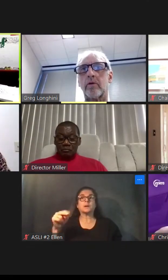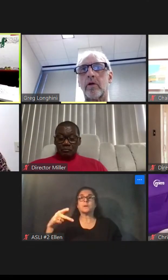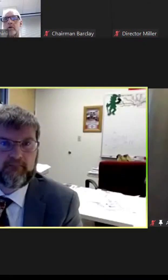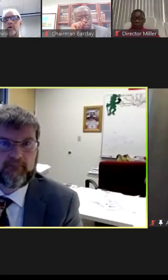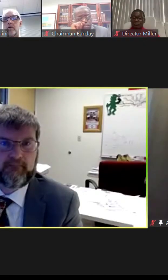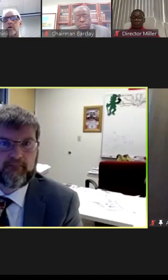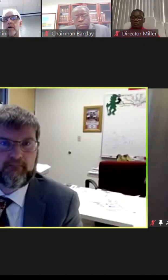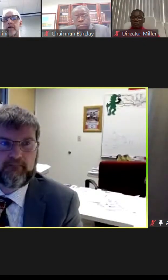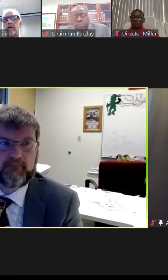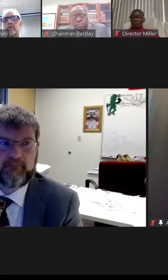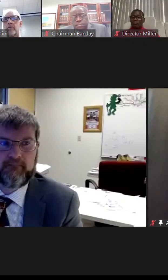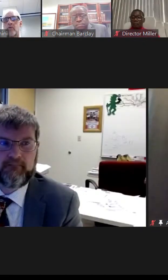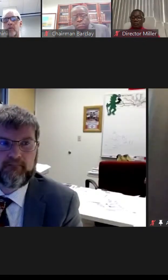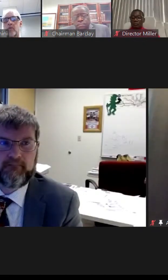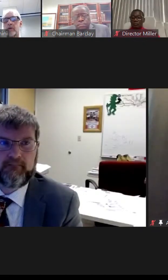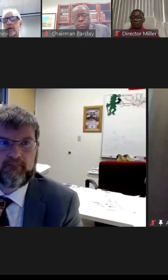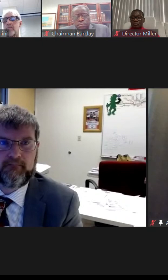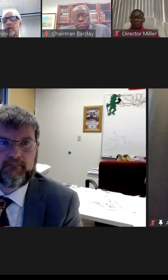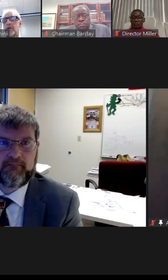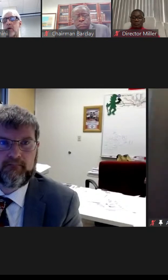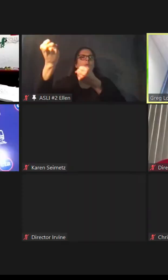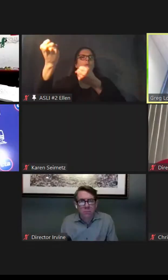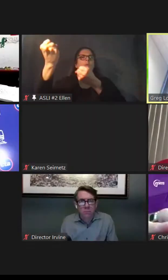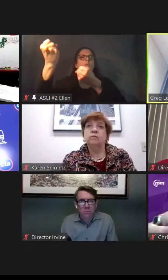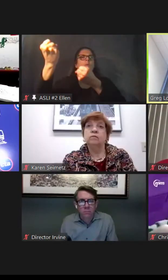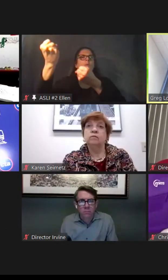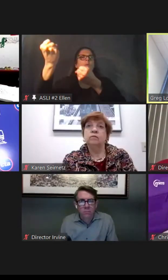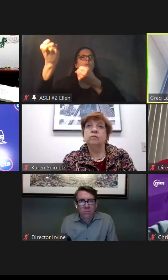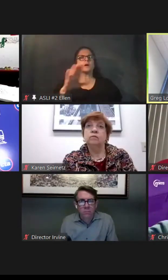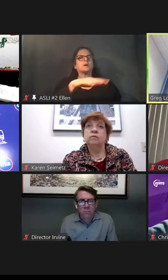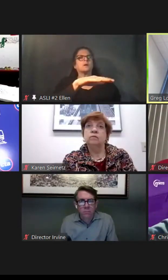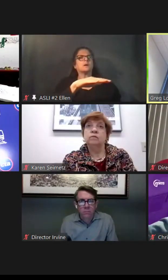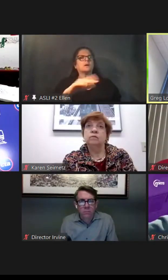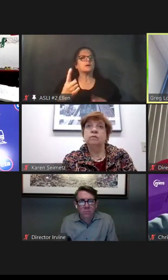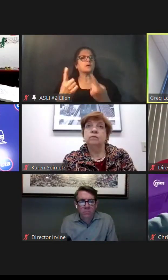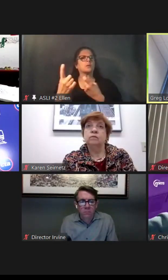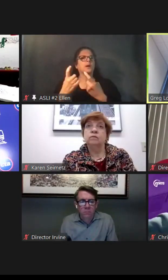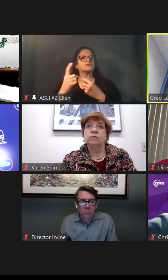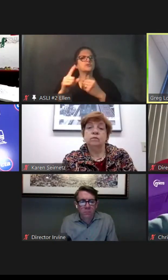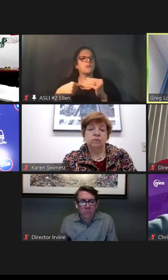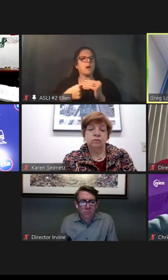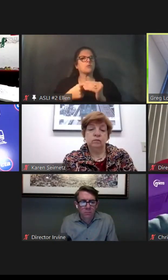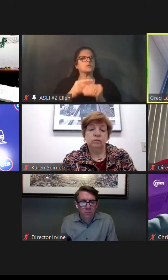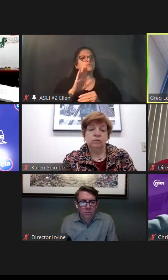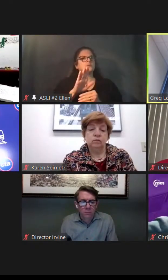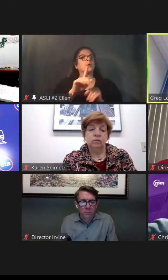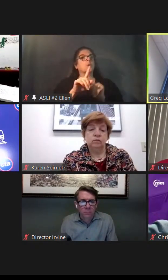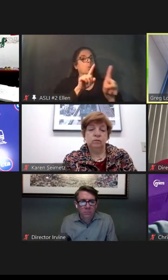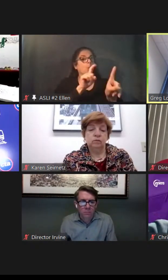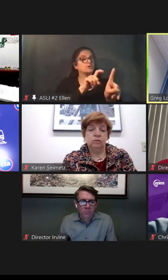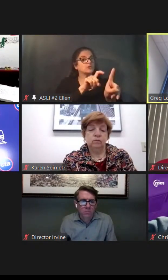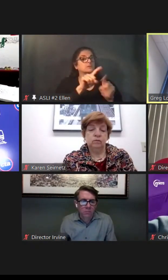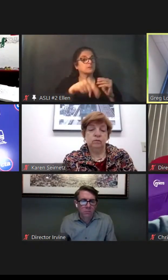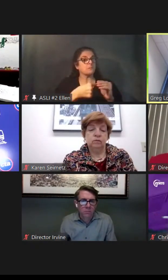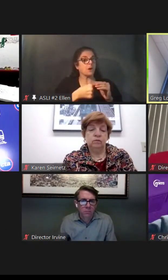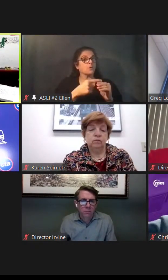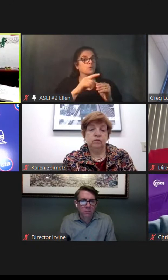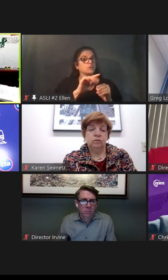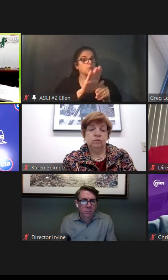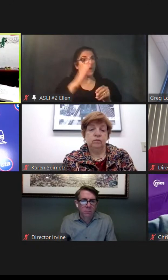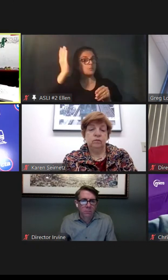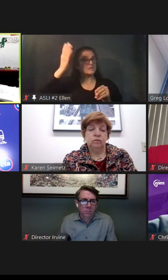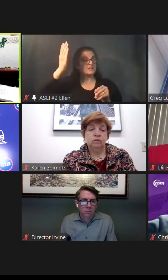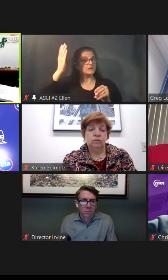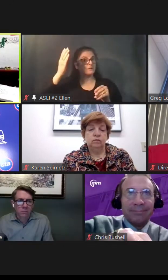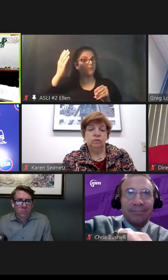all? Hold one second, Bill. We're going to take questions on your stuff first and then move on to them. Is that all right? I don't